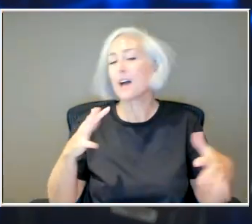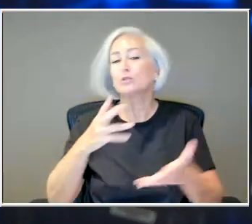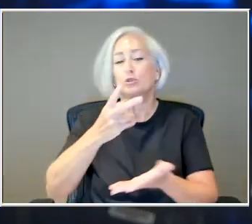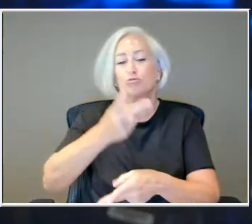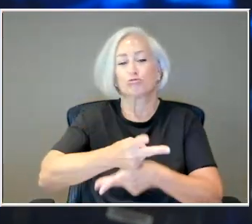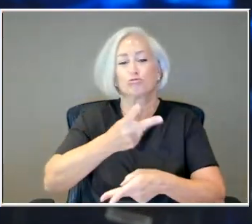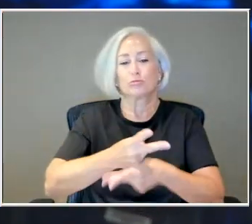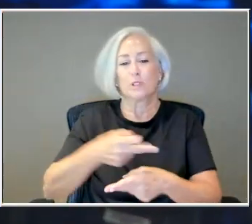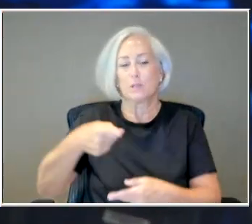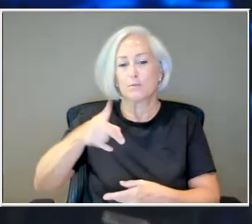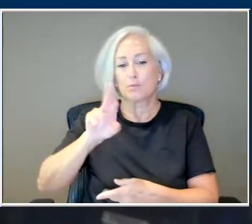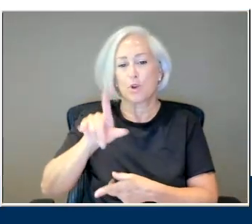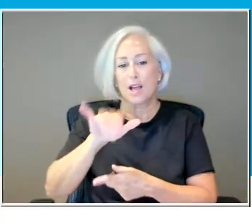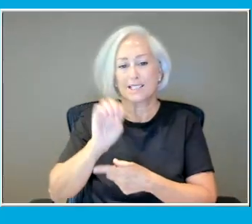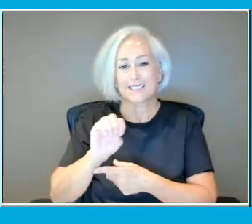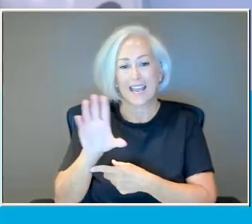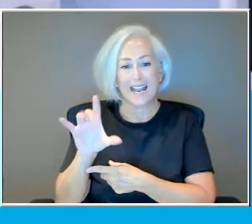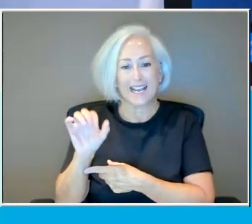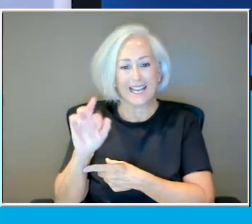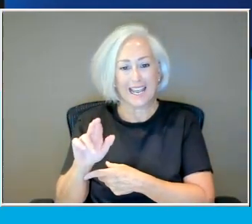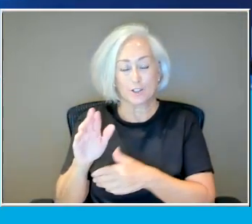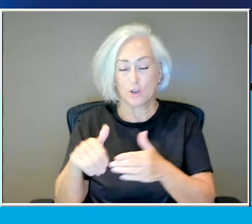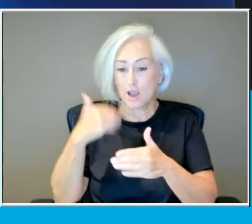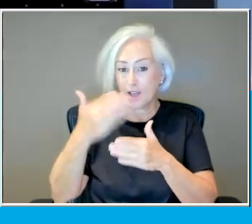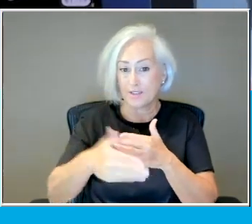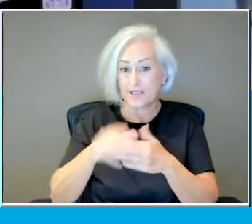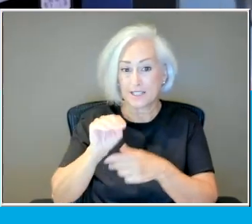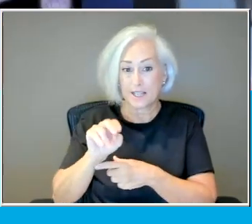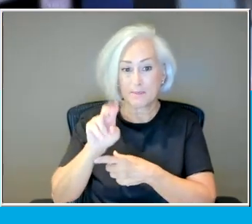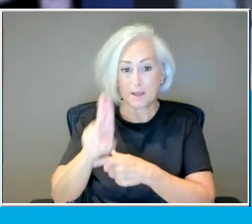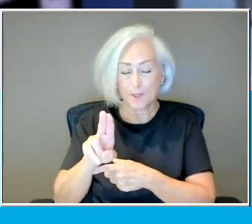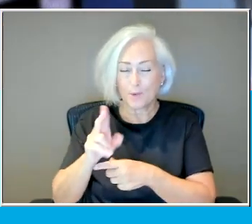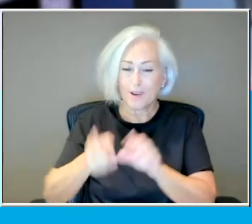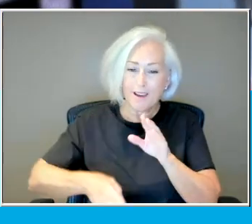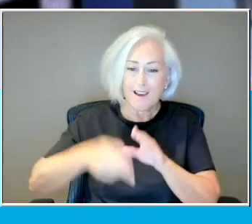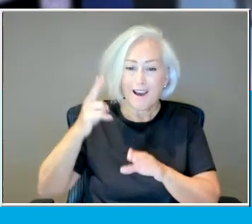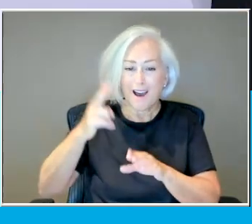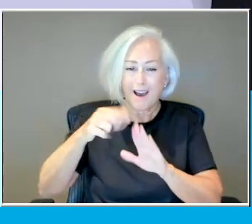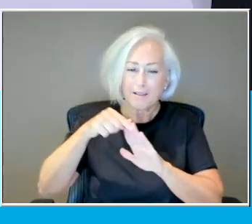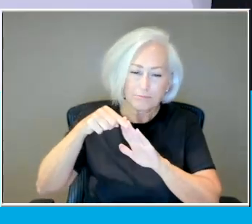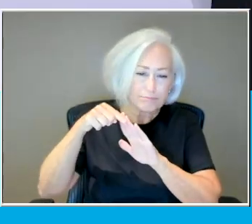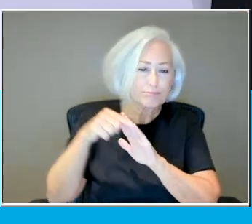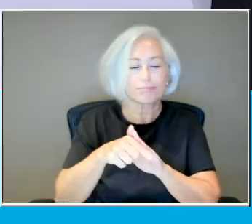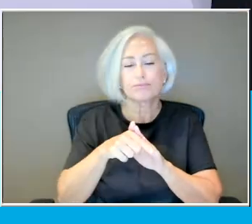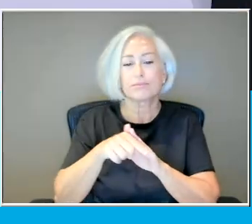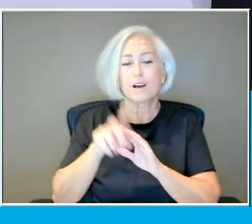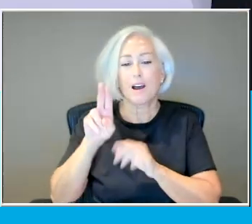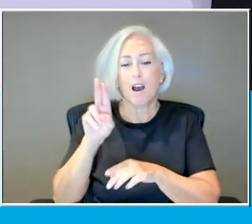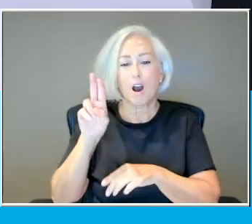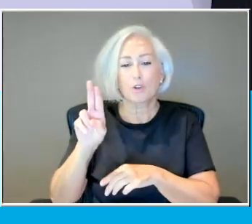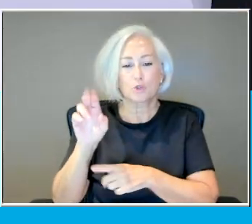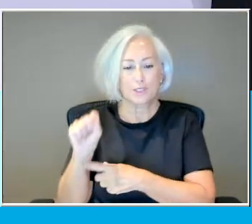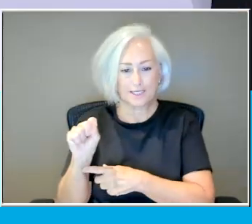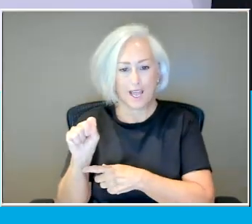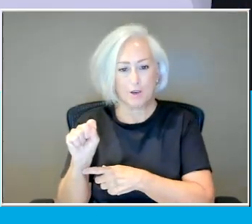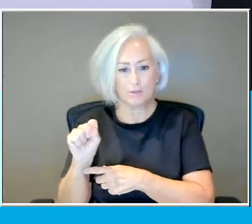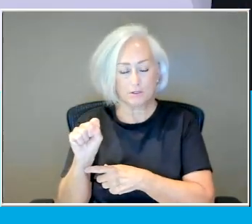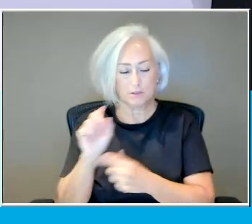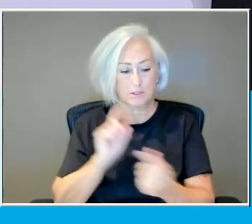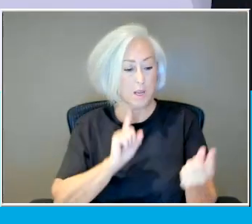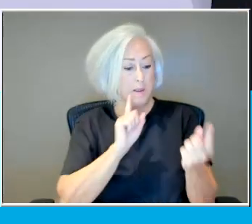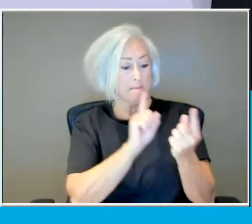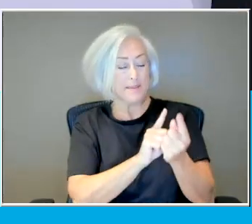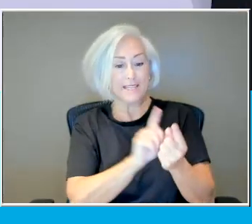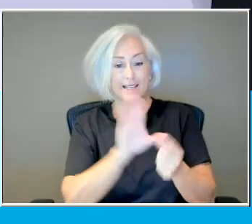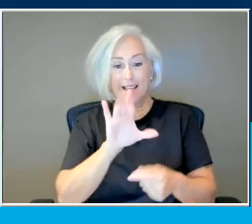Lovell on the next Morning Medical Update. High-intensity focused ultrasound. Meet a cancer survivor who avoided serious side effects